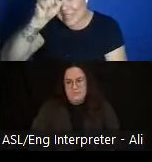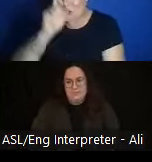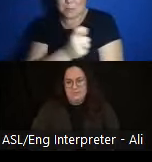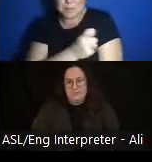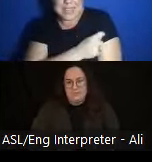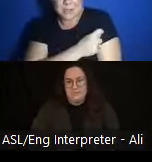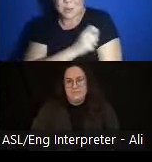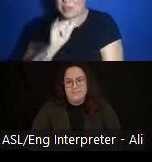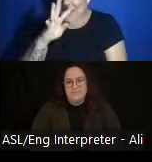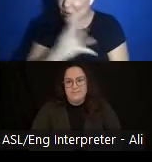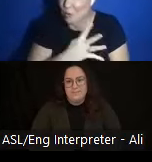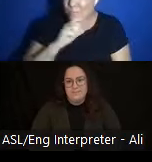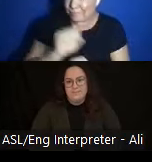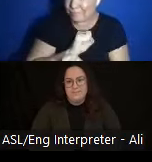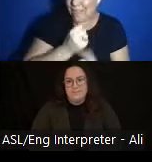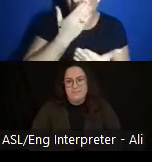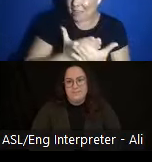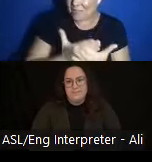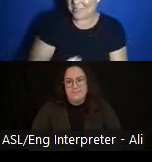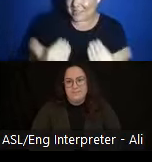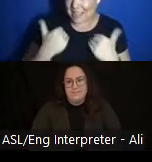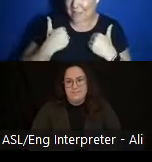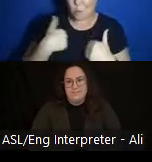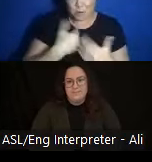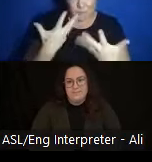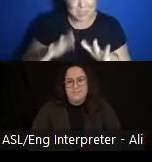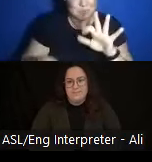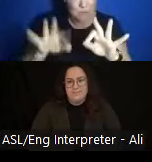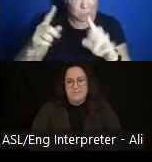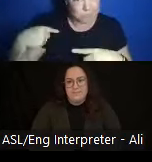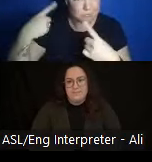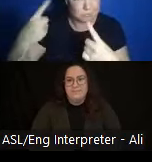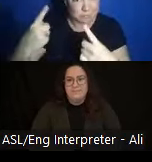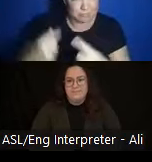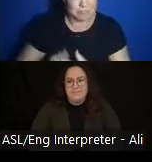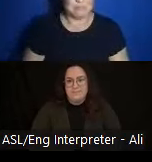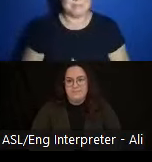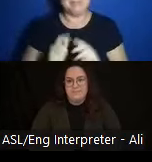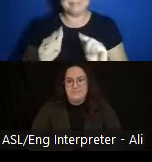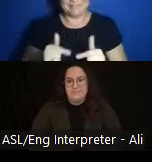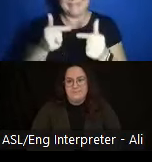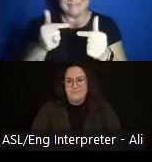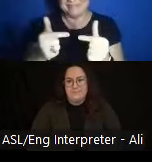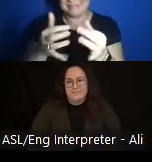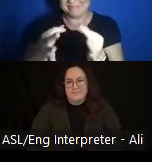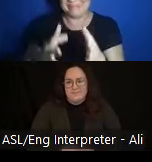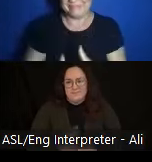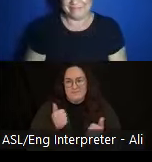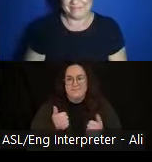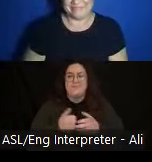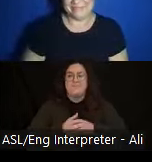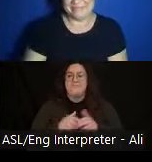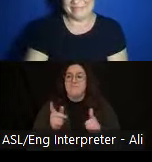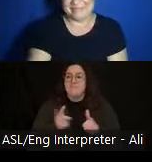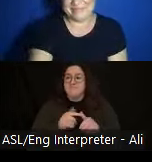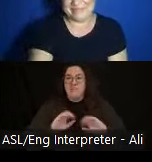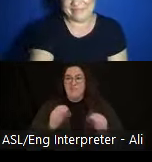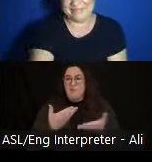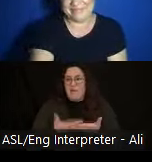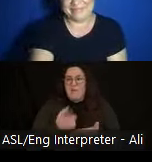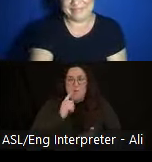actual evidence that's been uncovered so far. First, we actually do not have evidence for women as